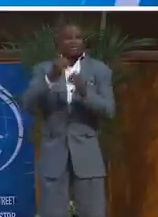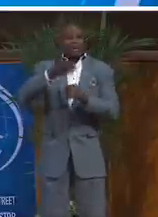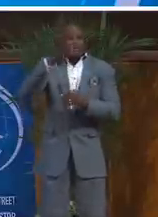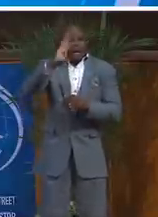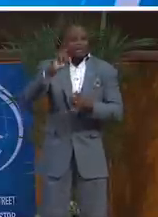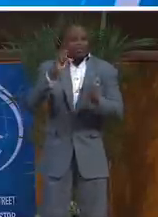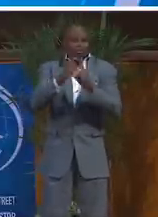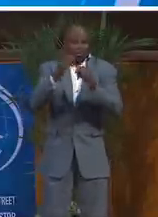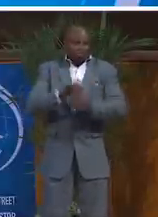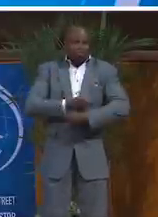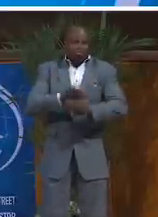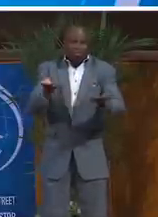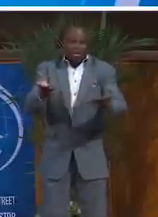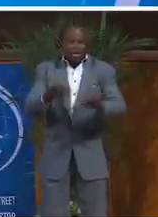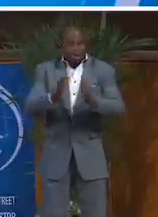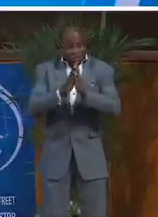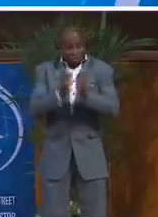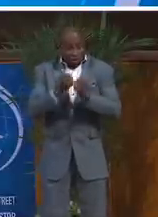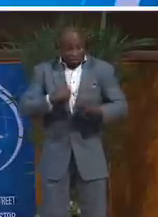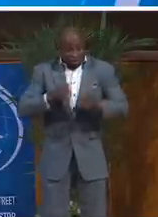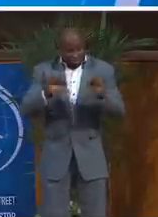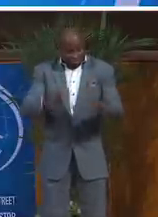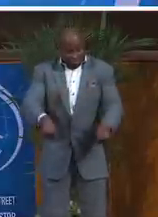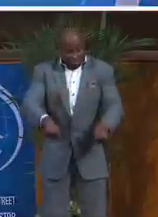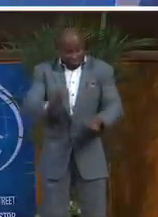God's word. Bow with me if you will.